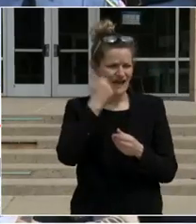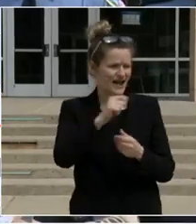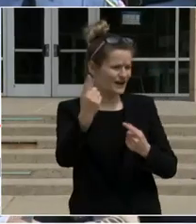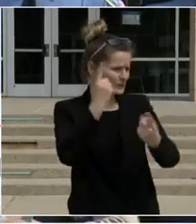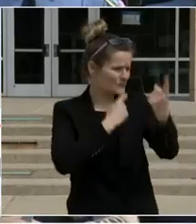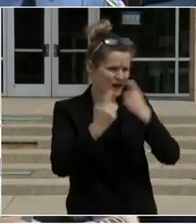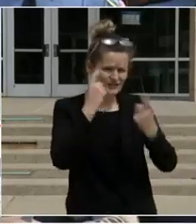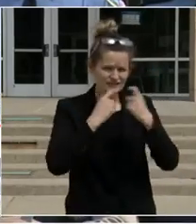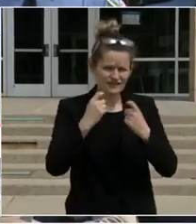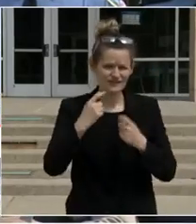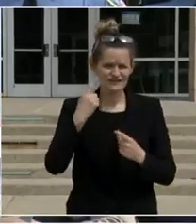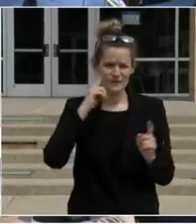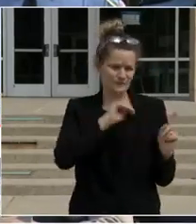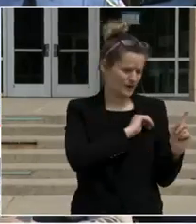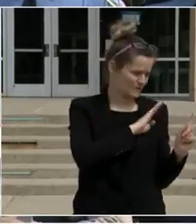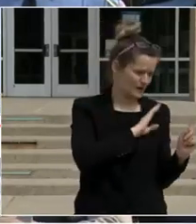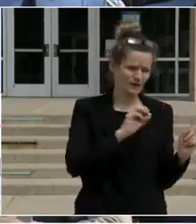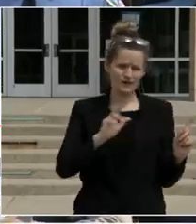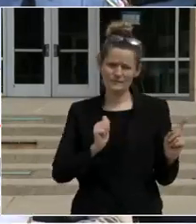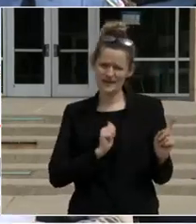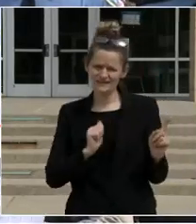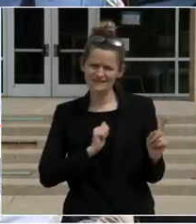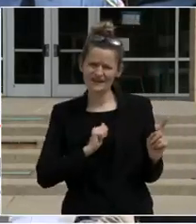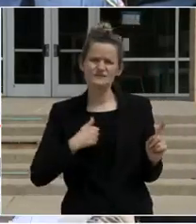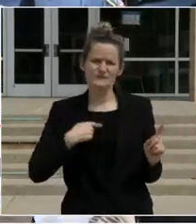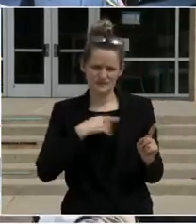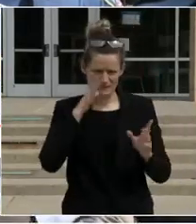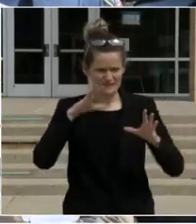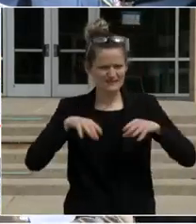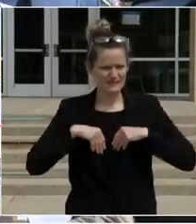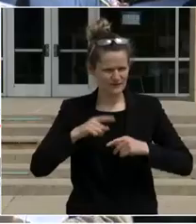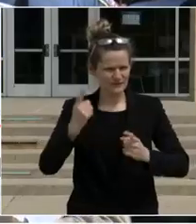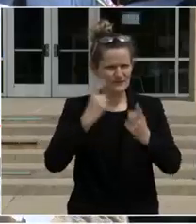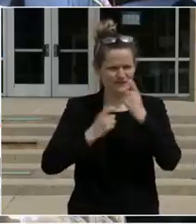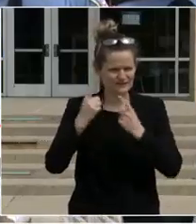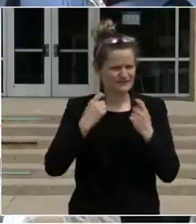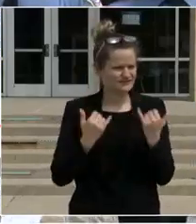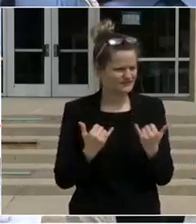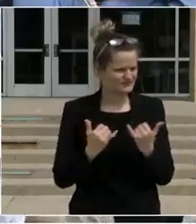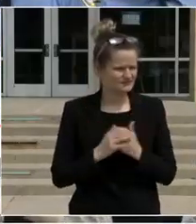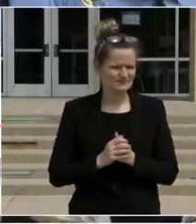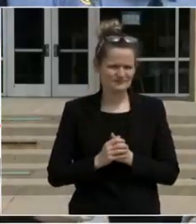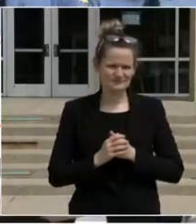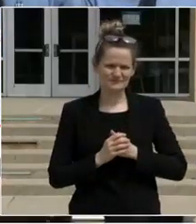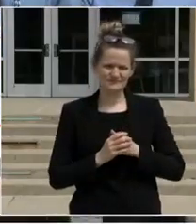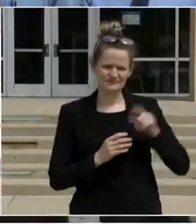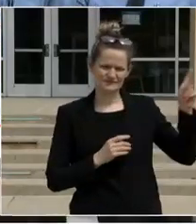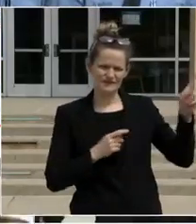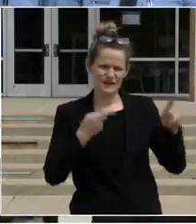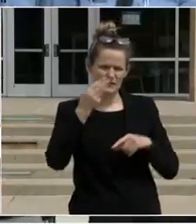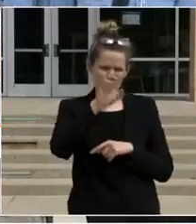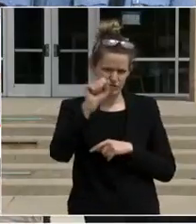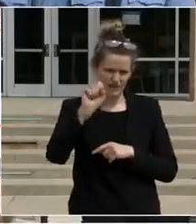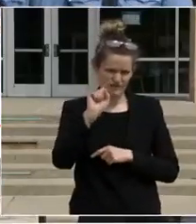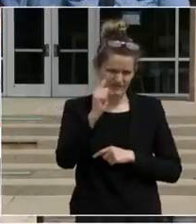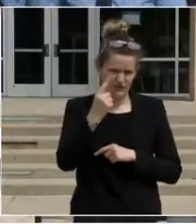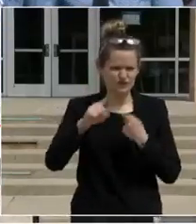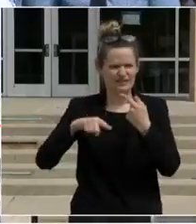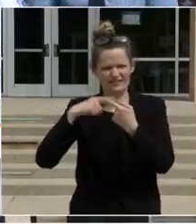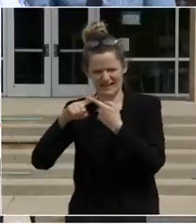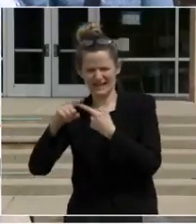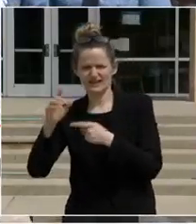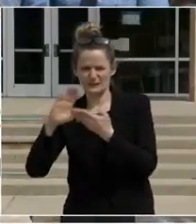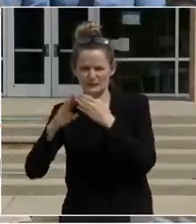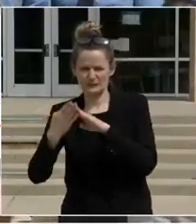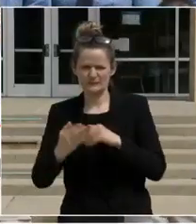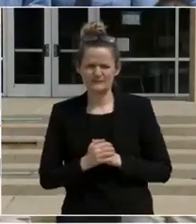the mayor or I, we can certainly address any questions you may have. Questions, press first, and then any community questions. Sam? For you,